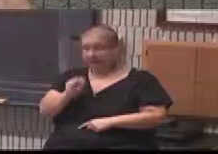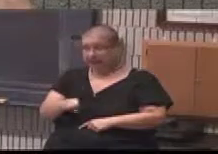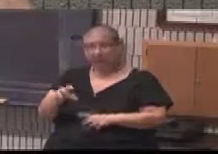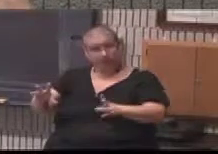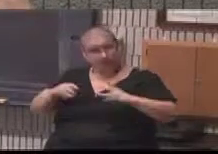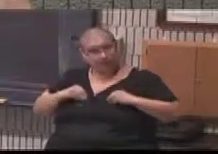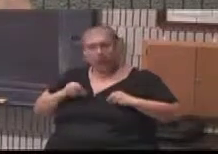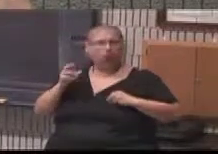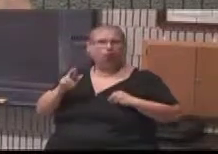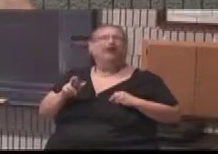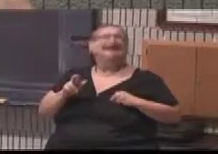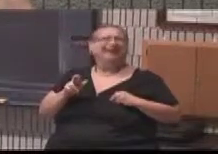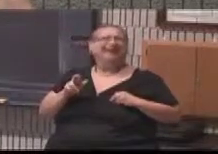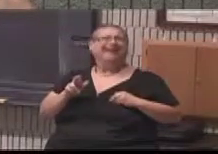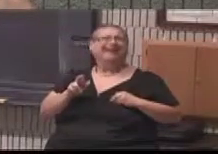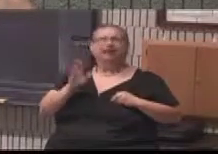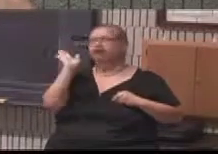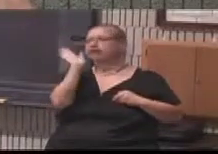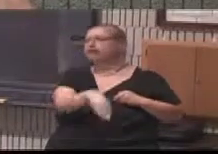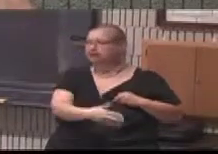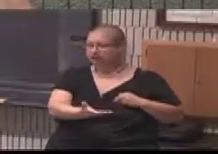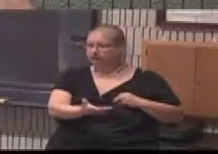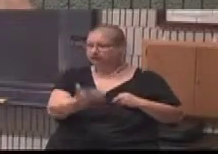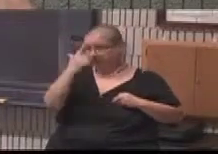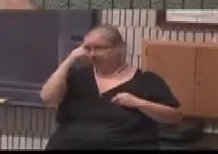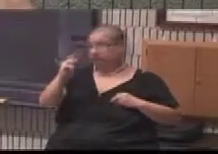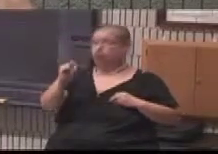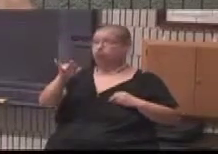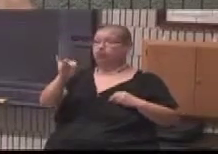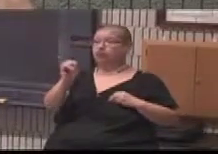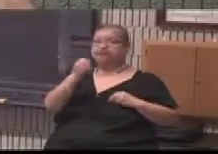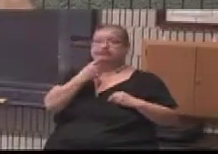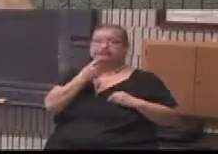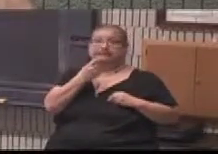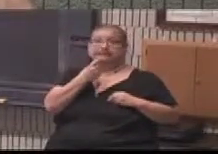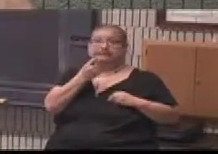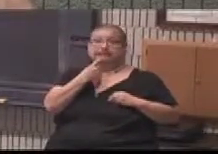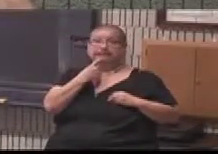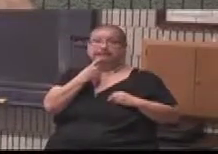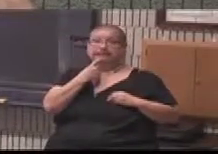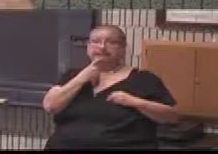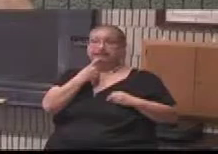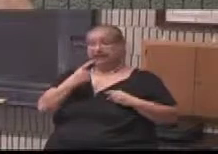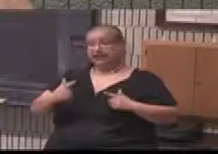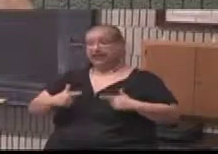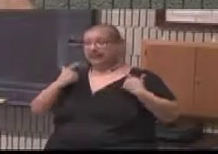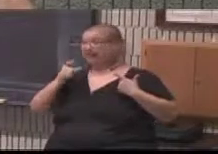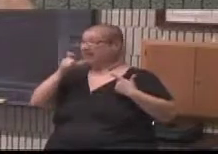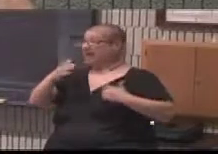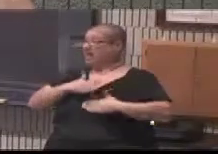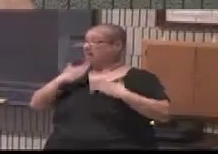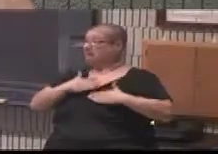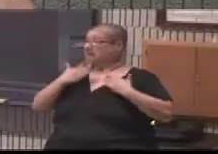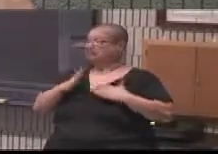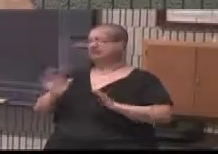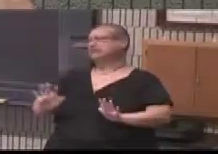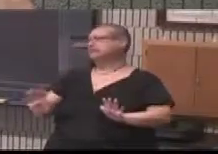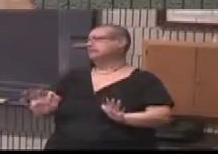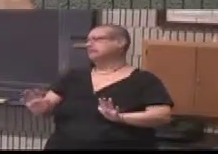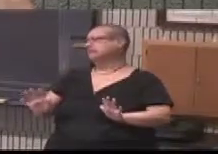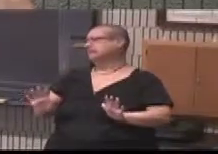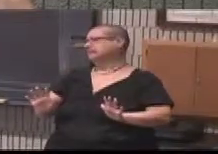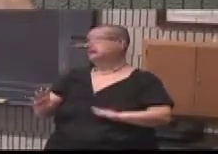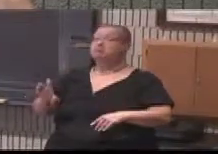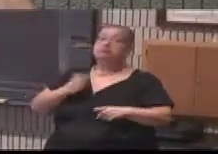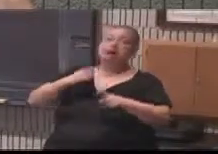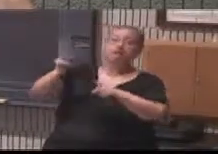said, dying is only one thing to be sad over. Living unhappily is something else. While my professional life